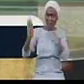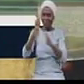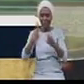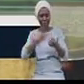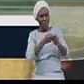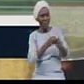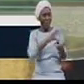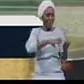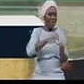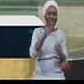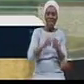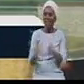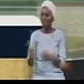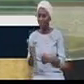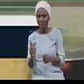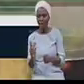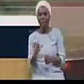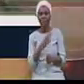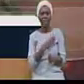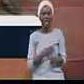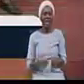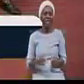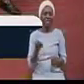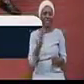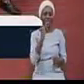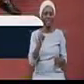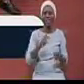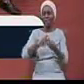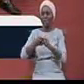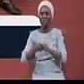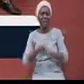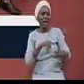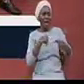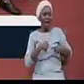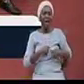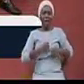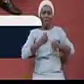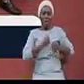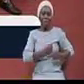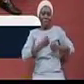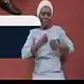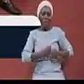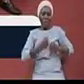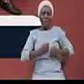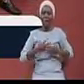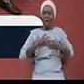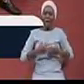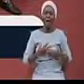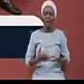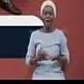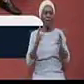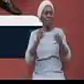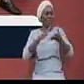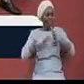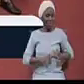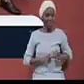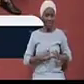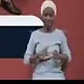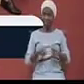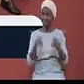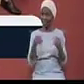confusion everywhere. There is a palpitation of heart everywhere. It appears there's no peace. But now, verse